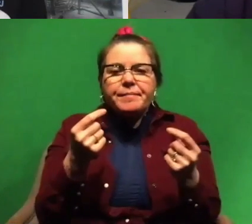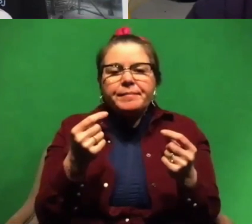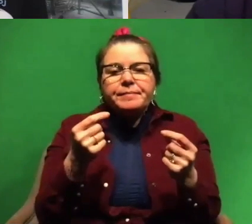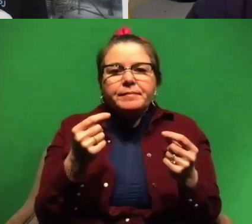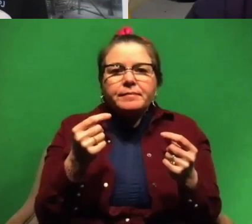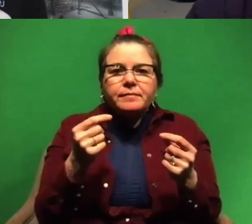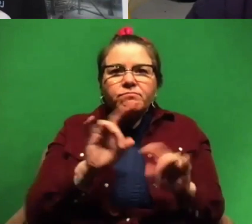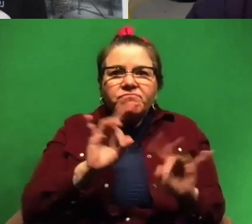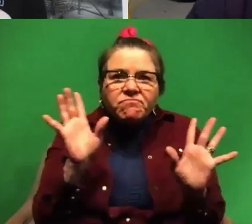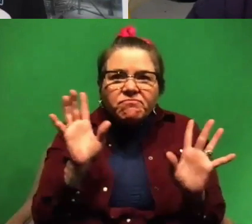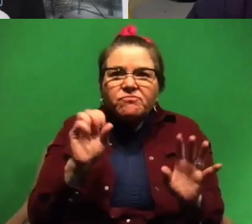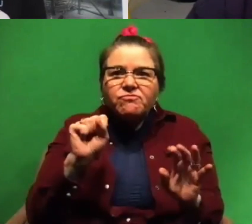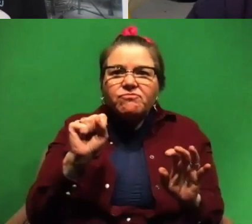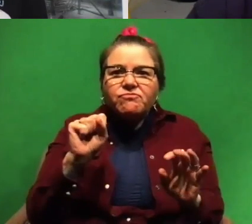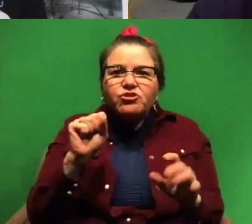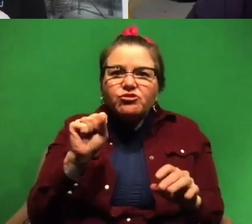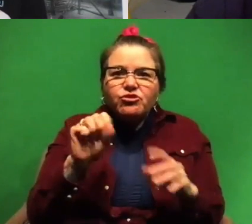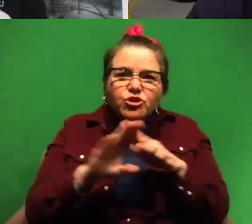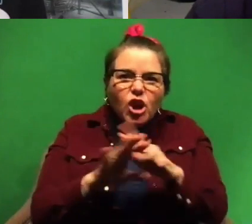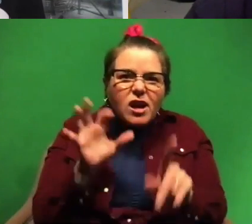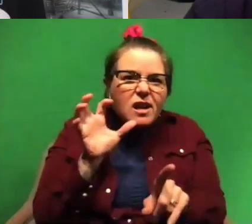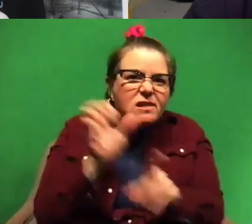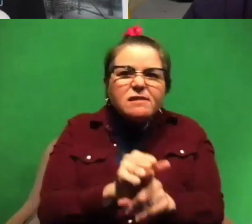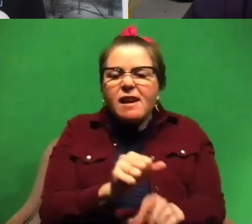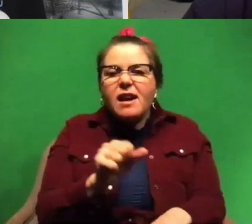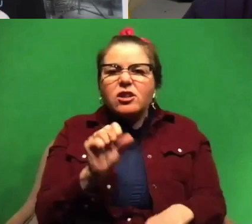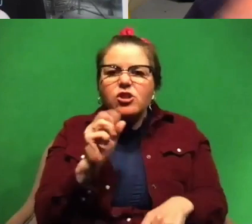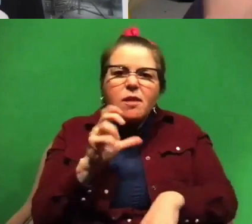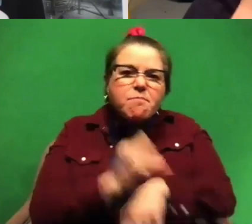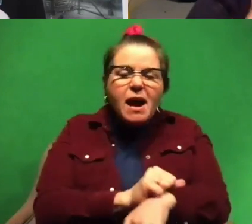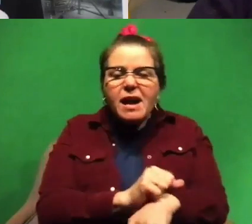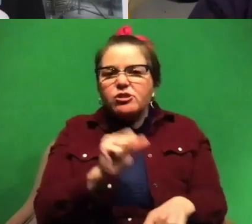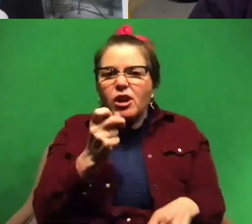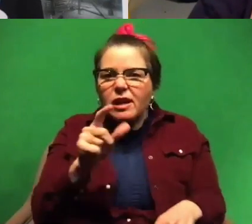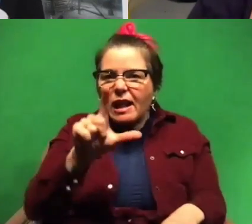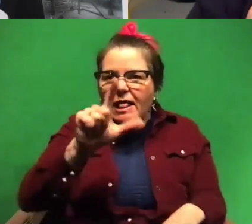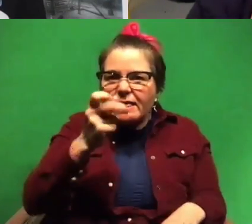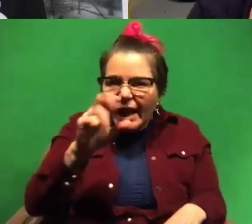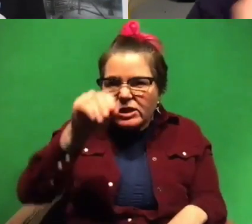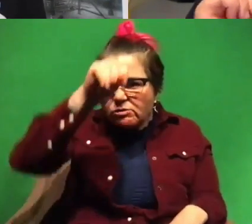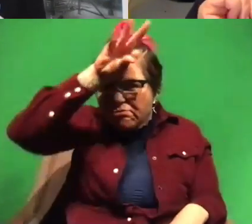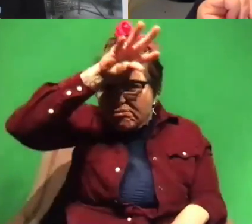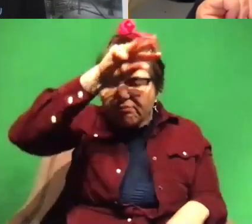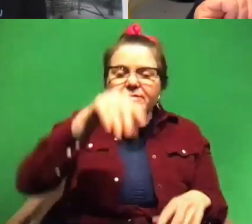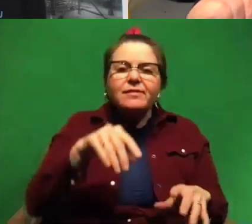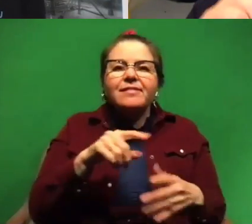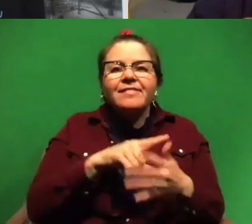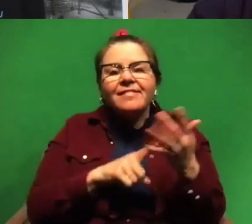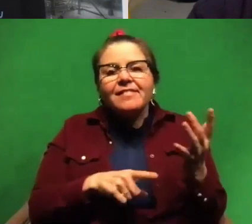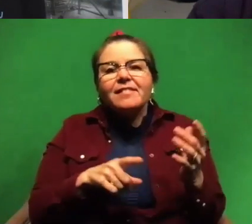like sharks with shark attack, shark bite, sharks with lasers on their head and like stuff like that. So,